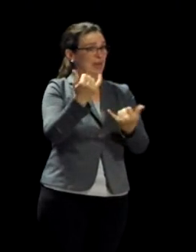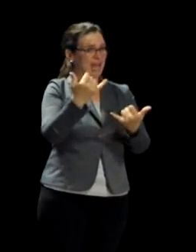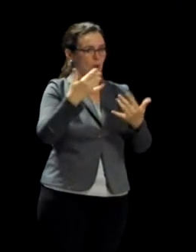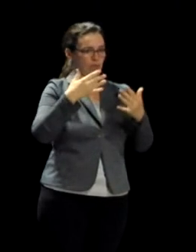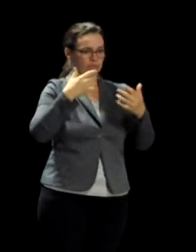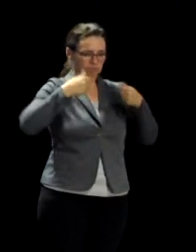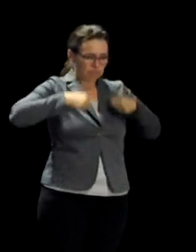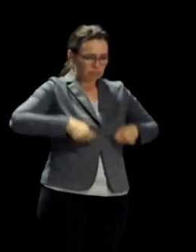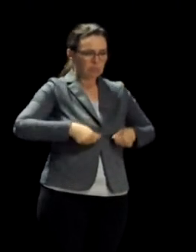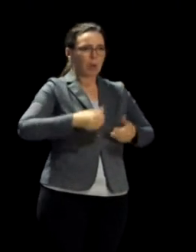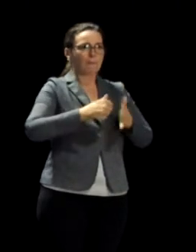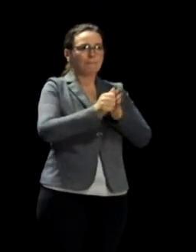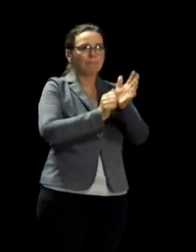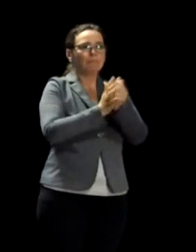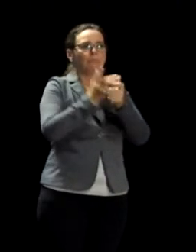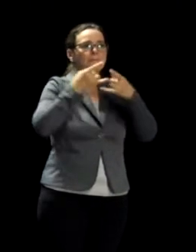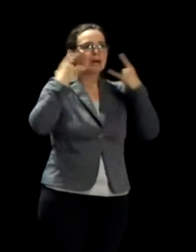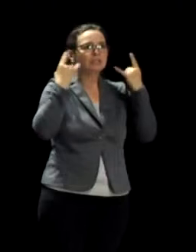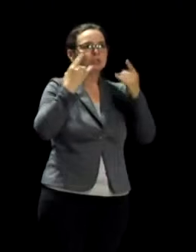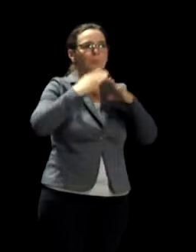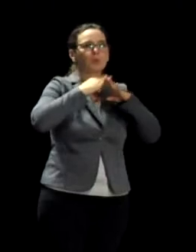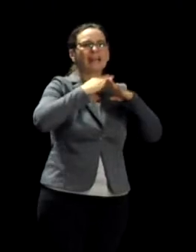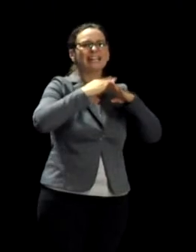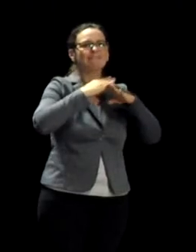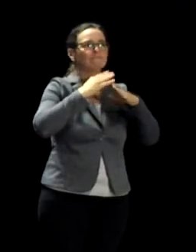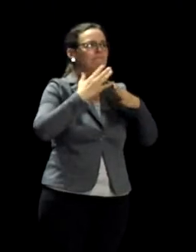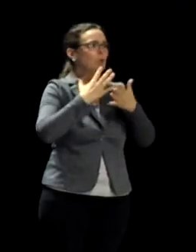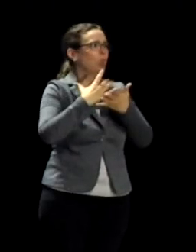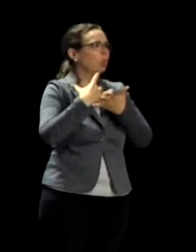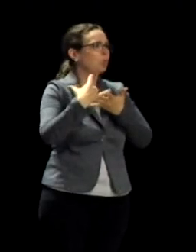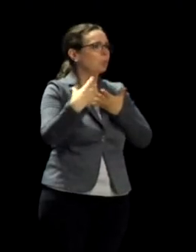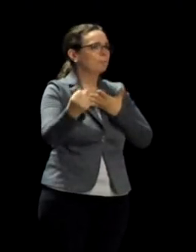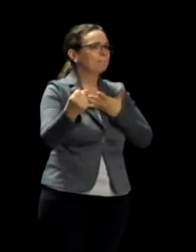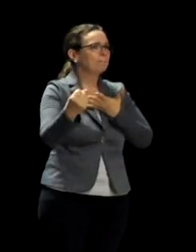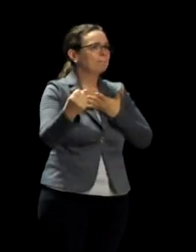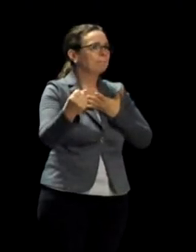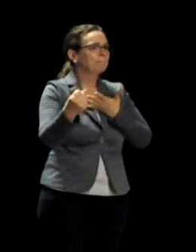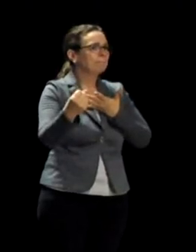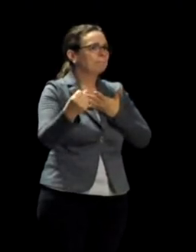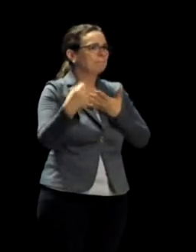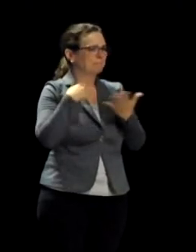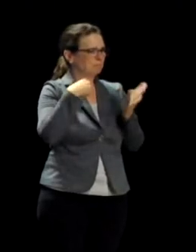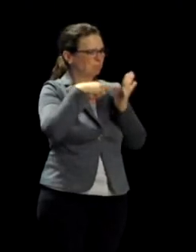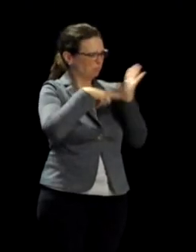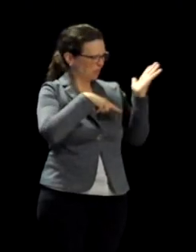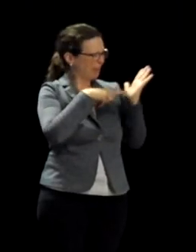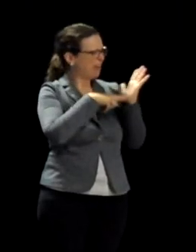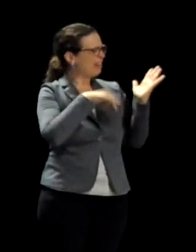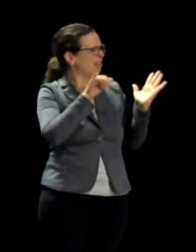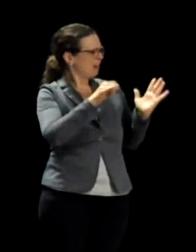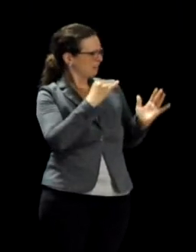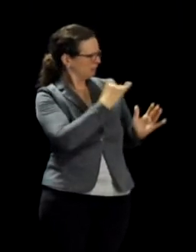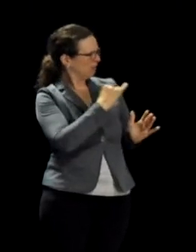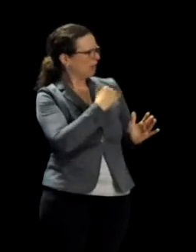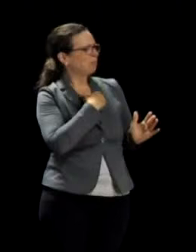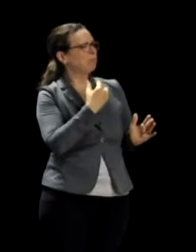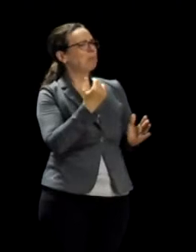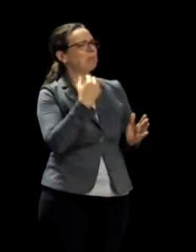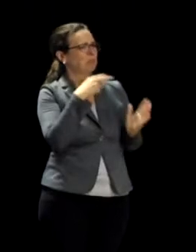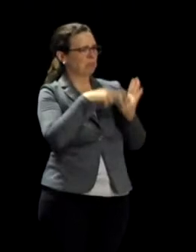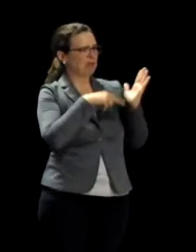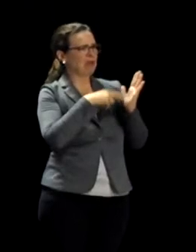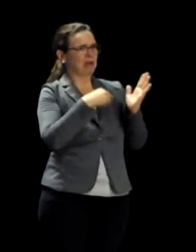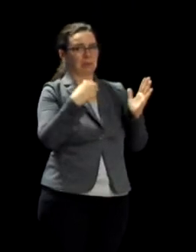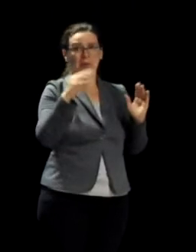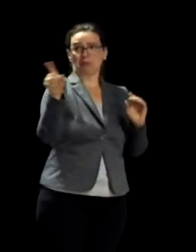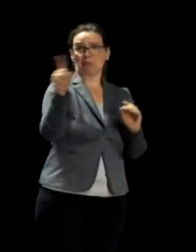again. I read that. I don't remember where I read that, but it hasn't been brought to my attention yet, Tim.